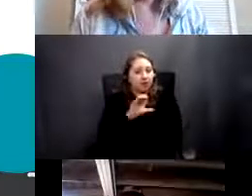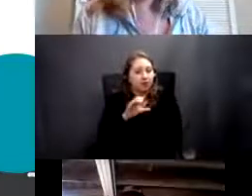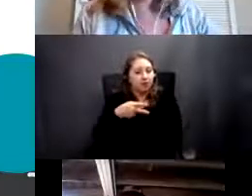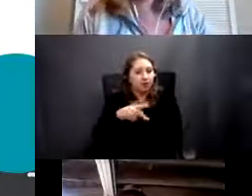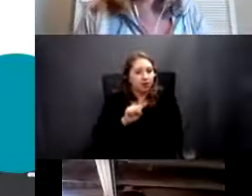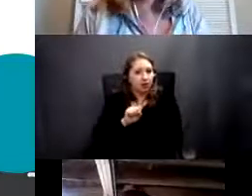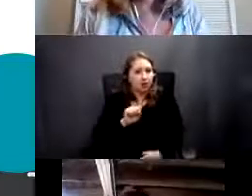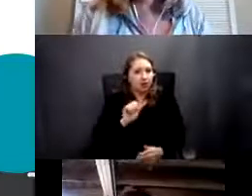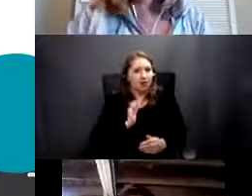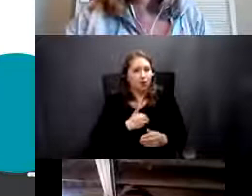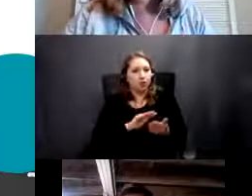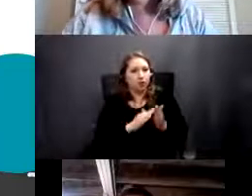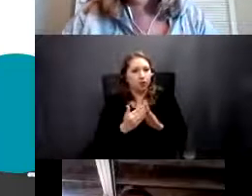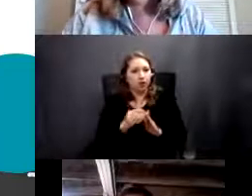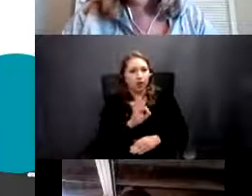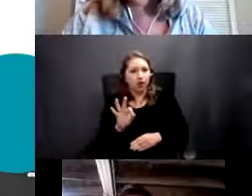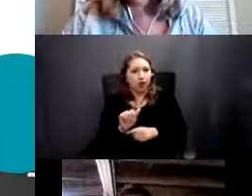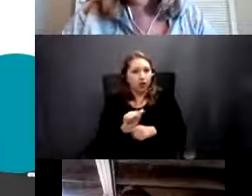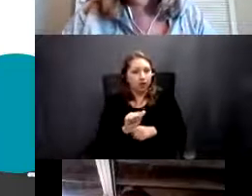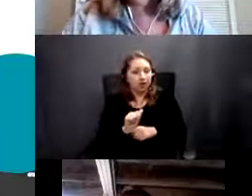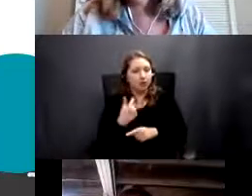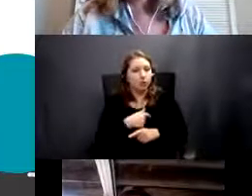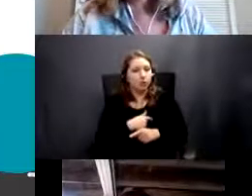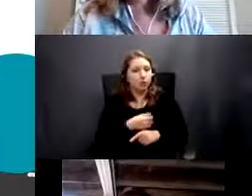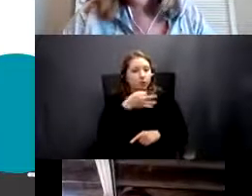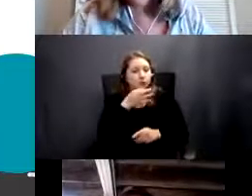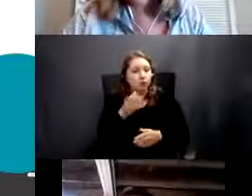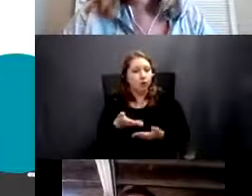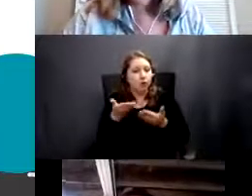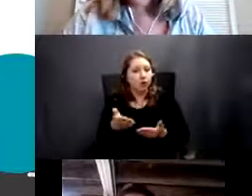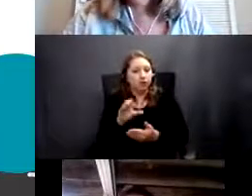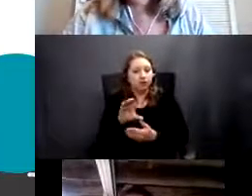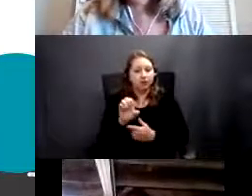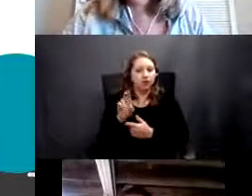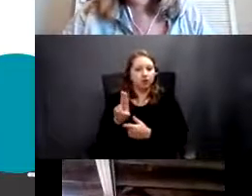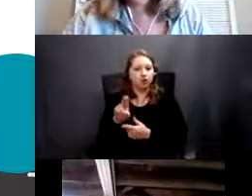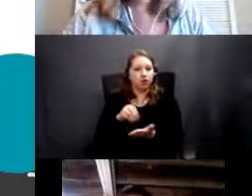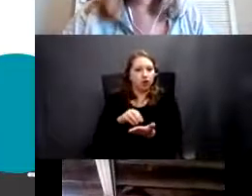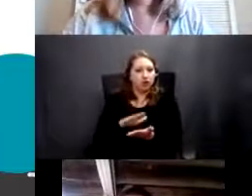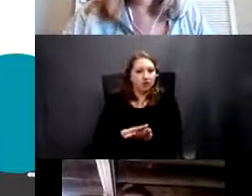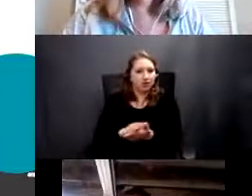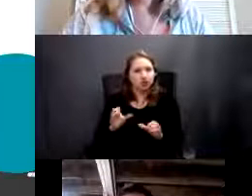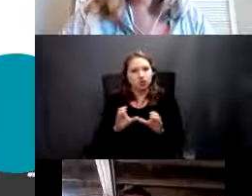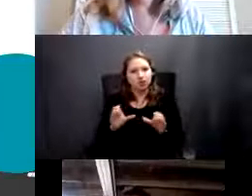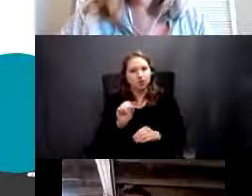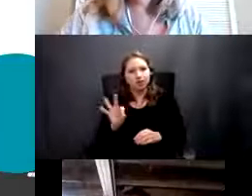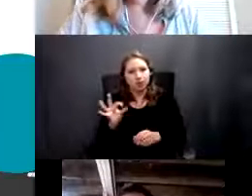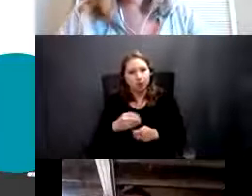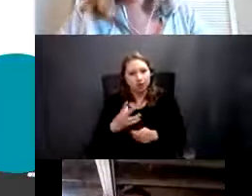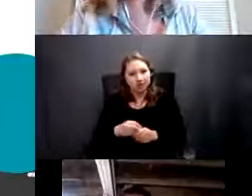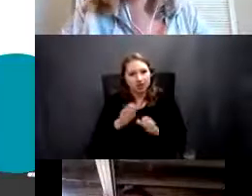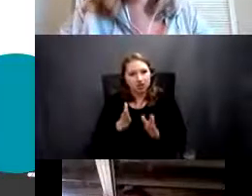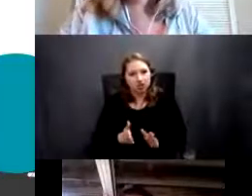practice, offering CEU documentation, certificates of participation. This is one of